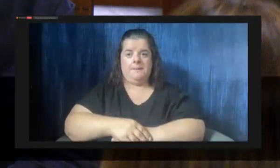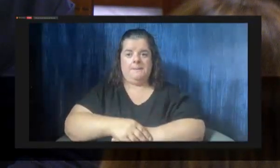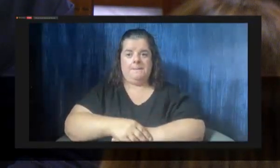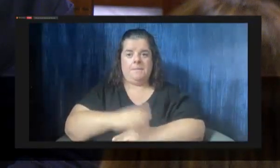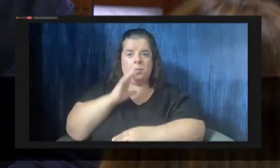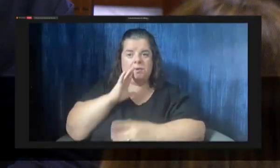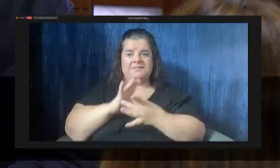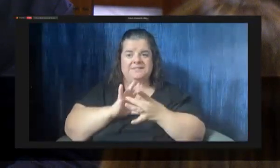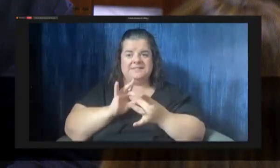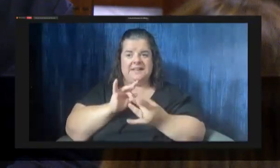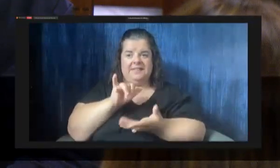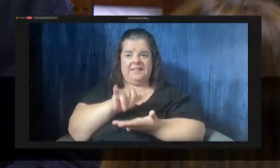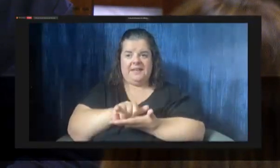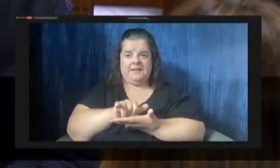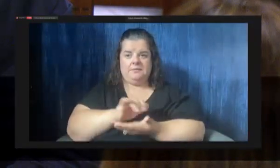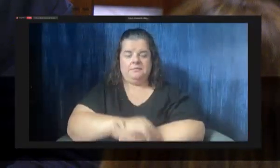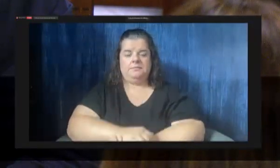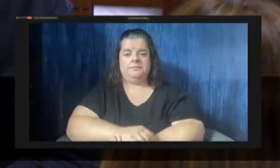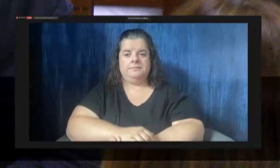But given that,